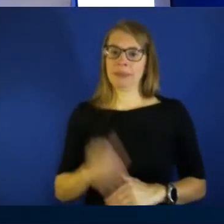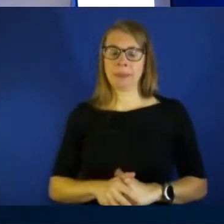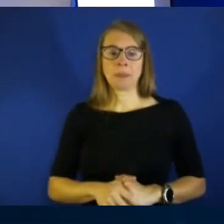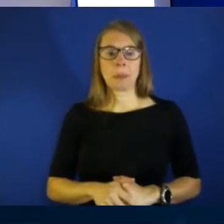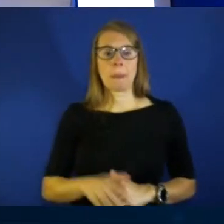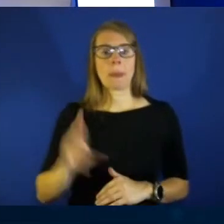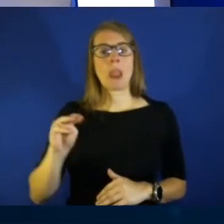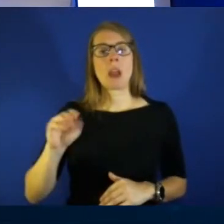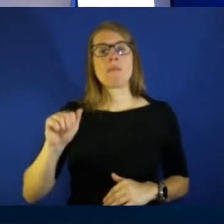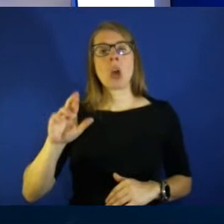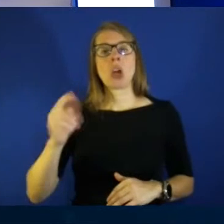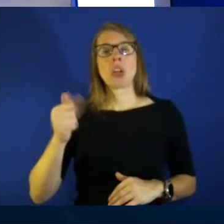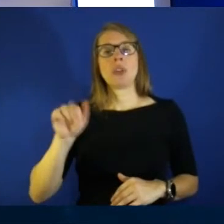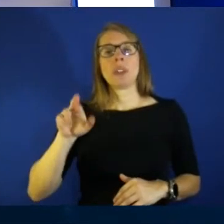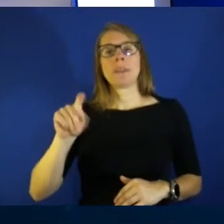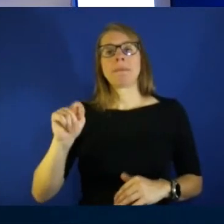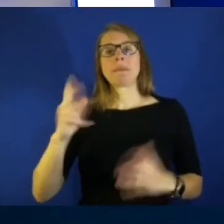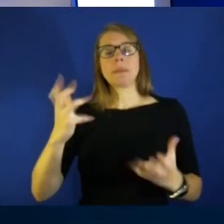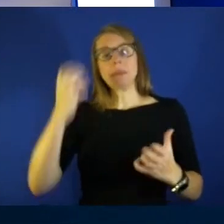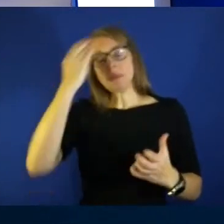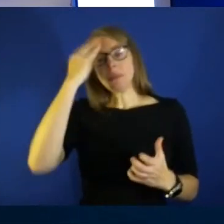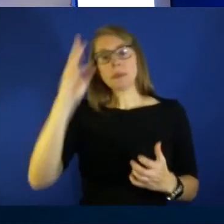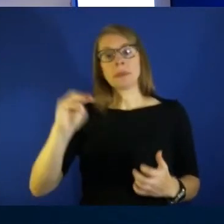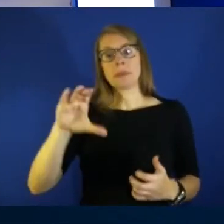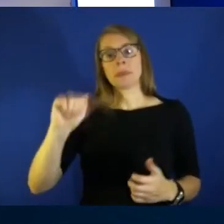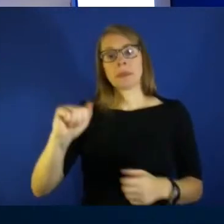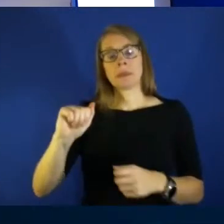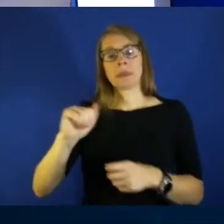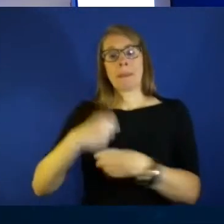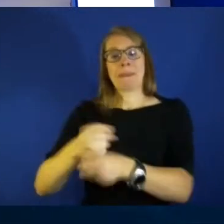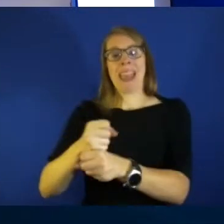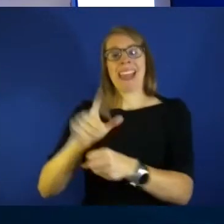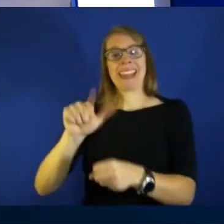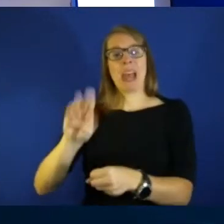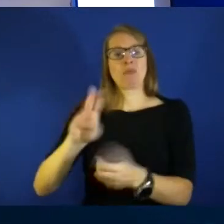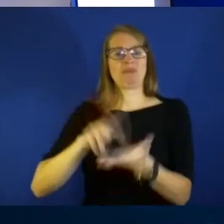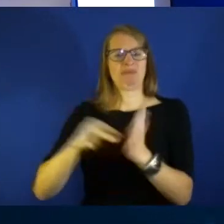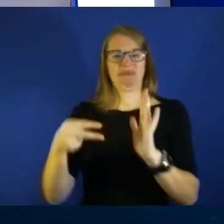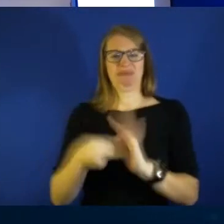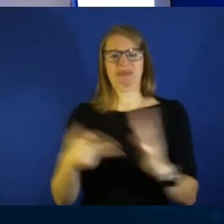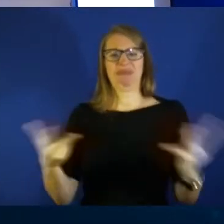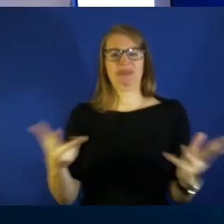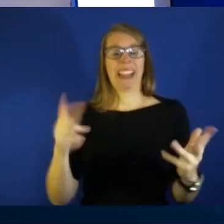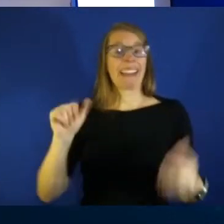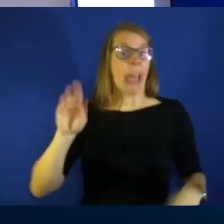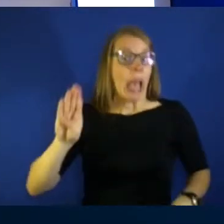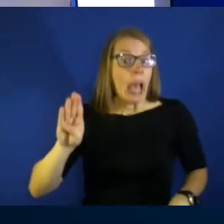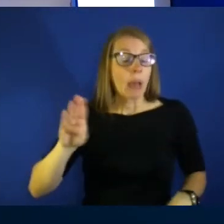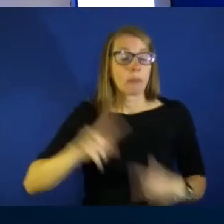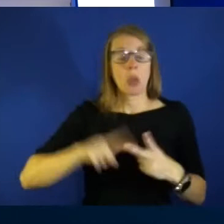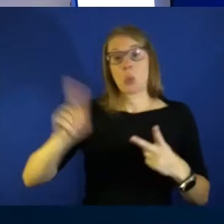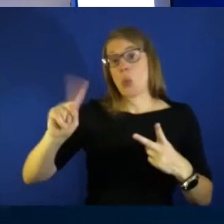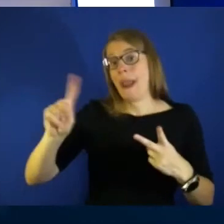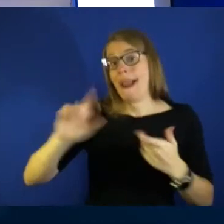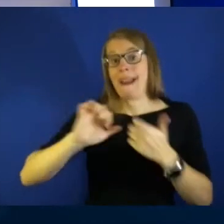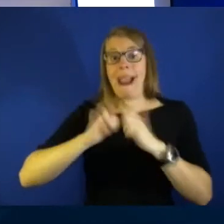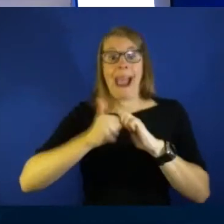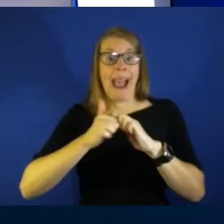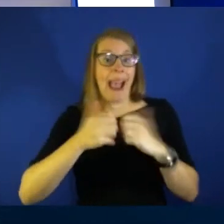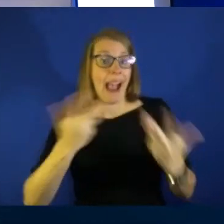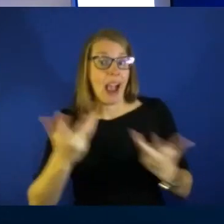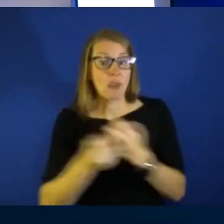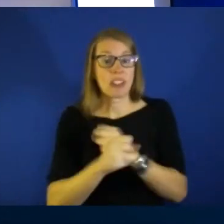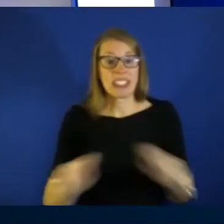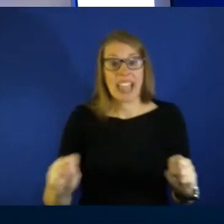we say monoclonal antibodies are made in a lab? Yeah. What lab, where, how? Is that safe to put in our